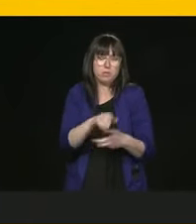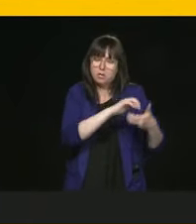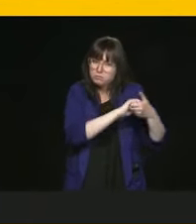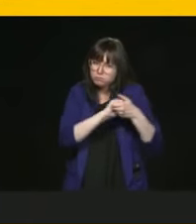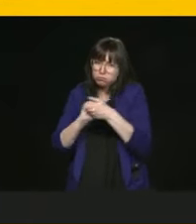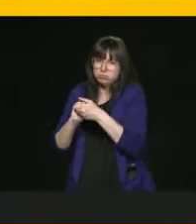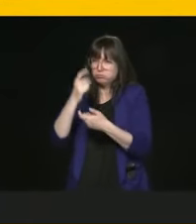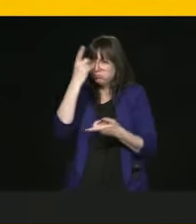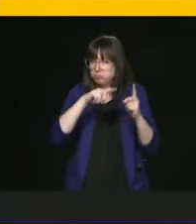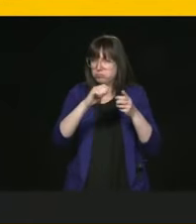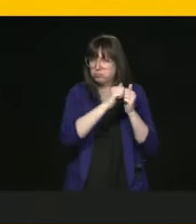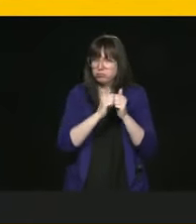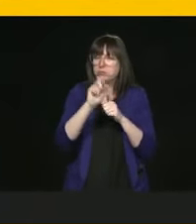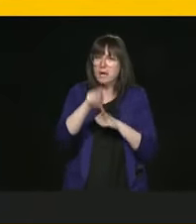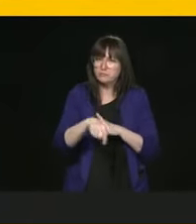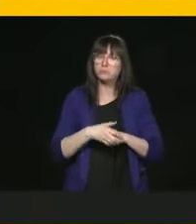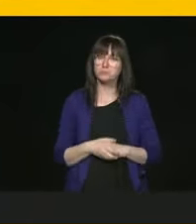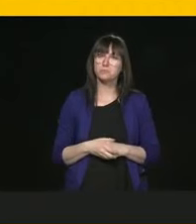way.